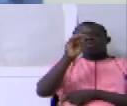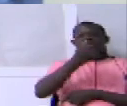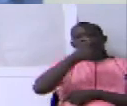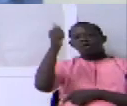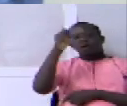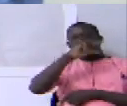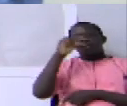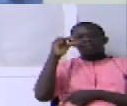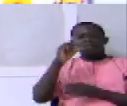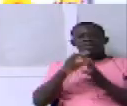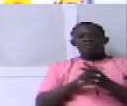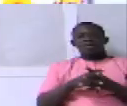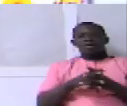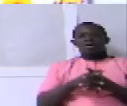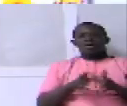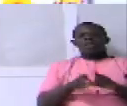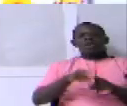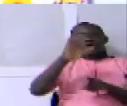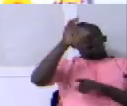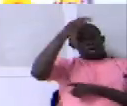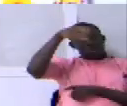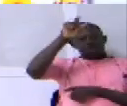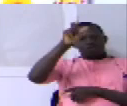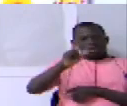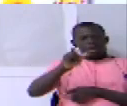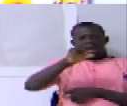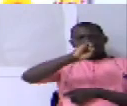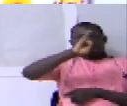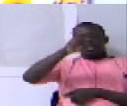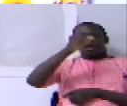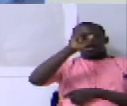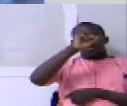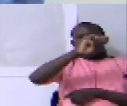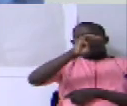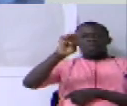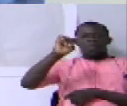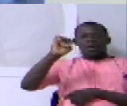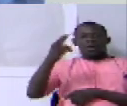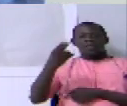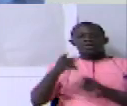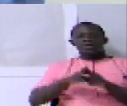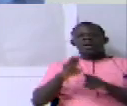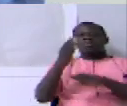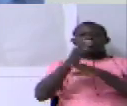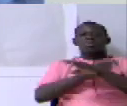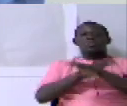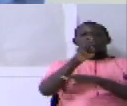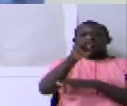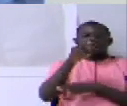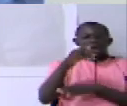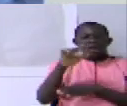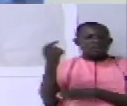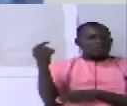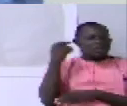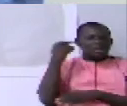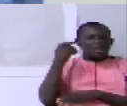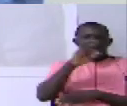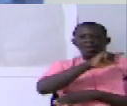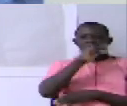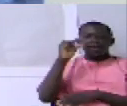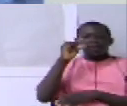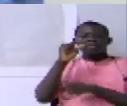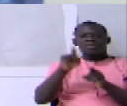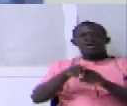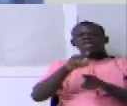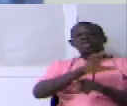na ba. Commissioner Jame. Commissioner Jame. Have you ever had the name Chief Torturer? Fo nene